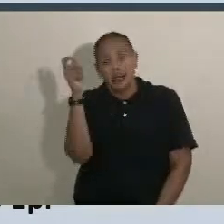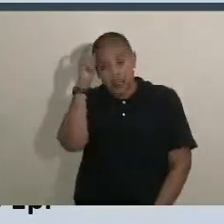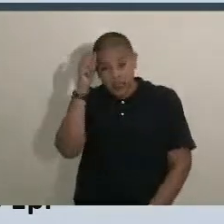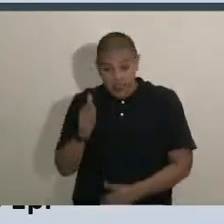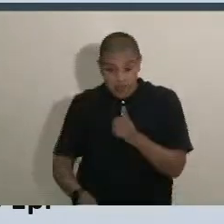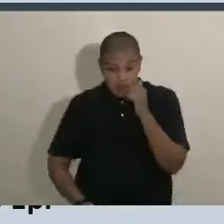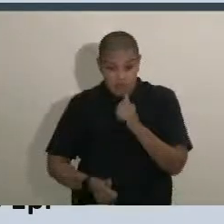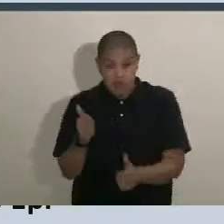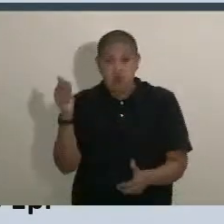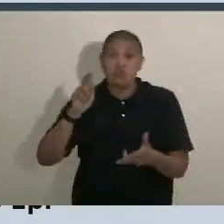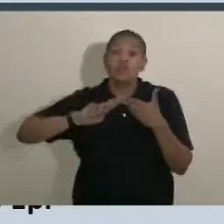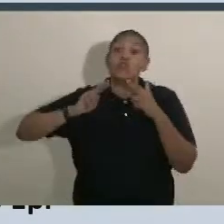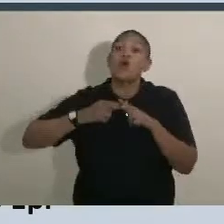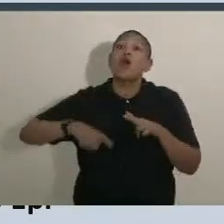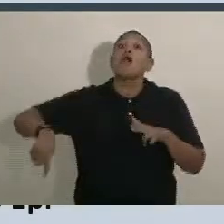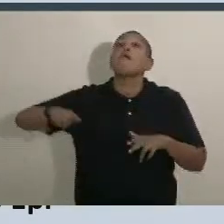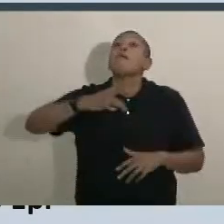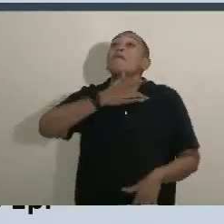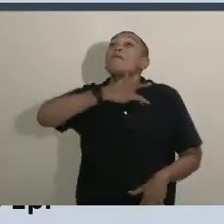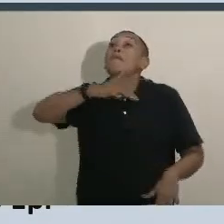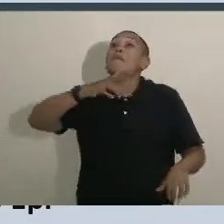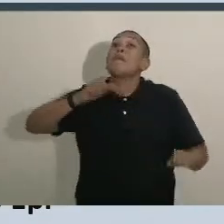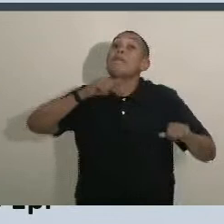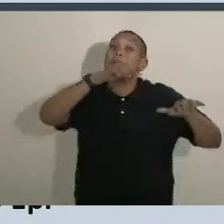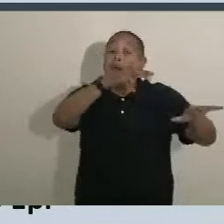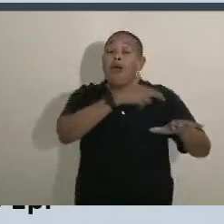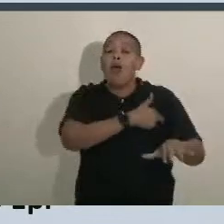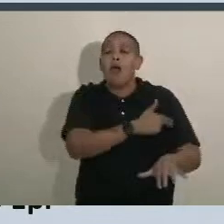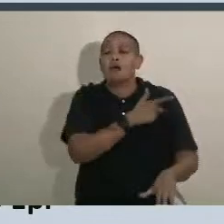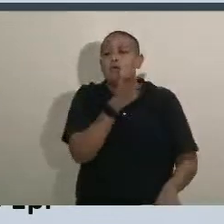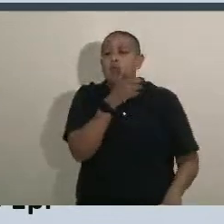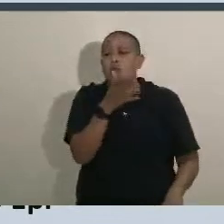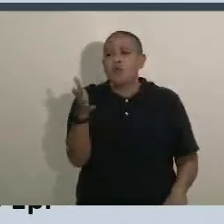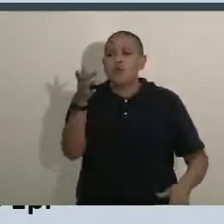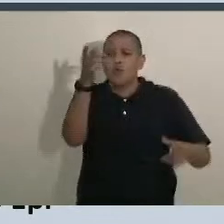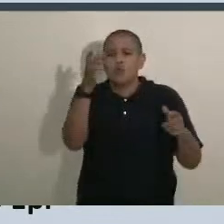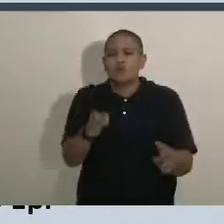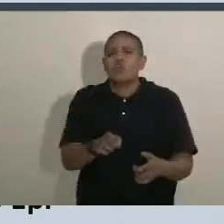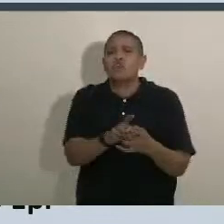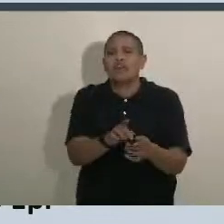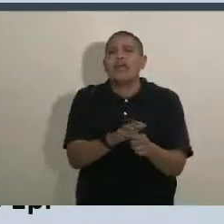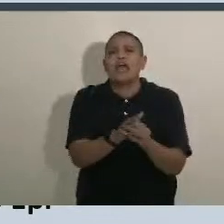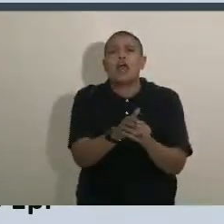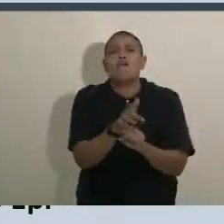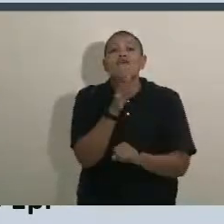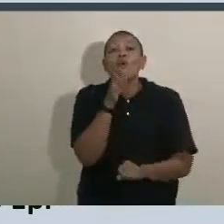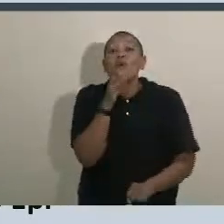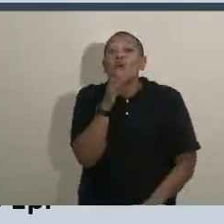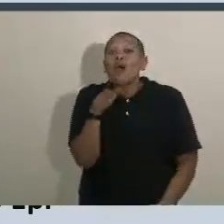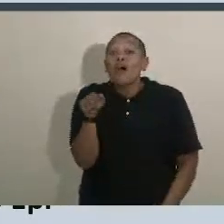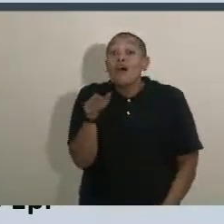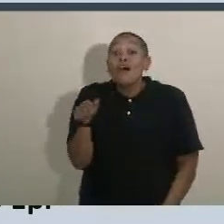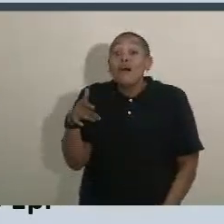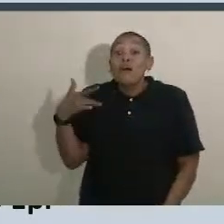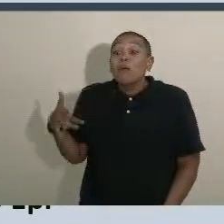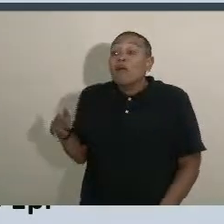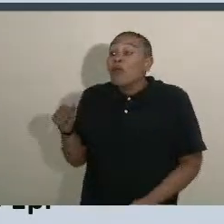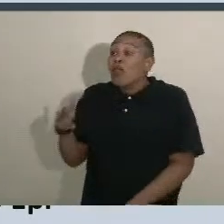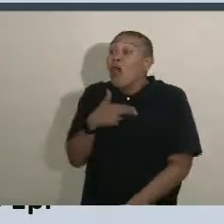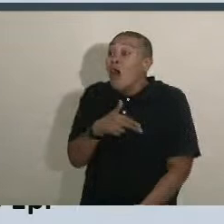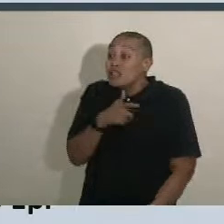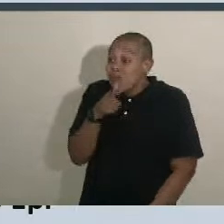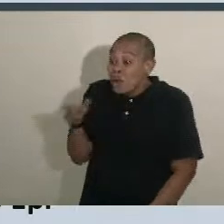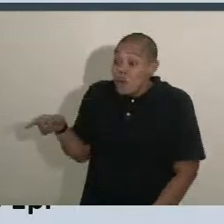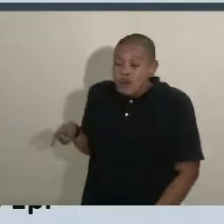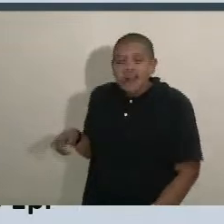part, the persons that are being hospitalized as a result of COVID are unvaccinated. And this is what